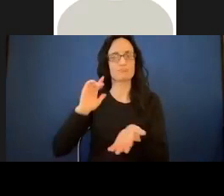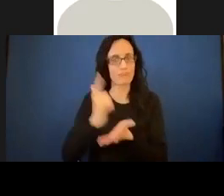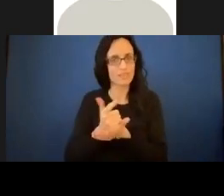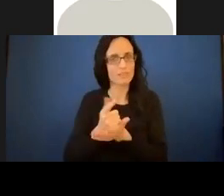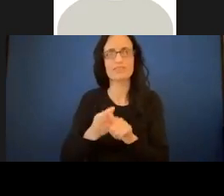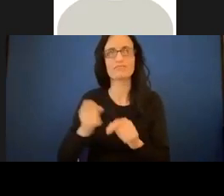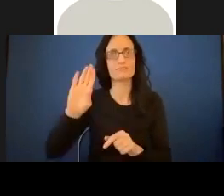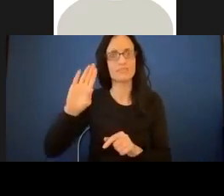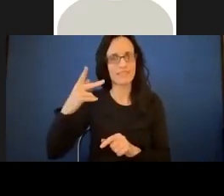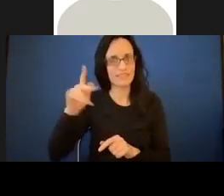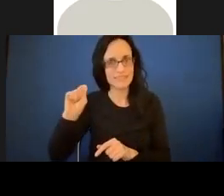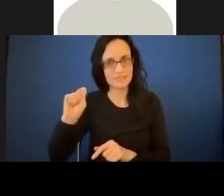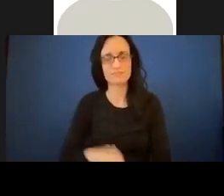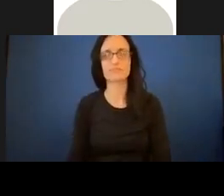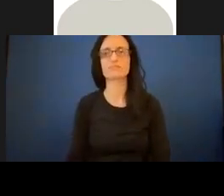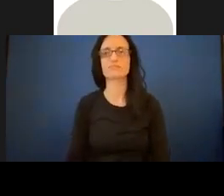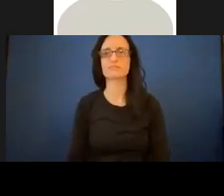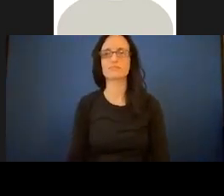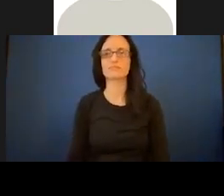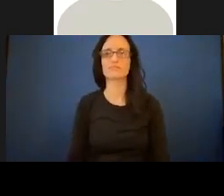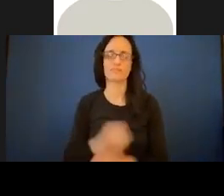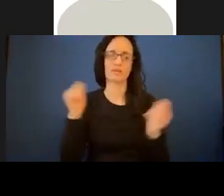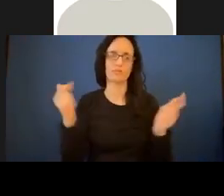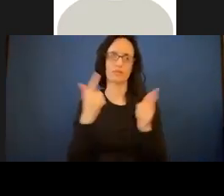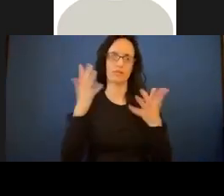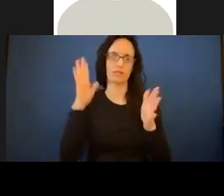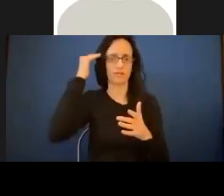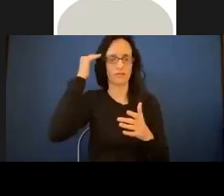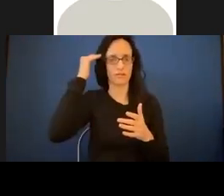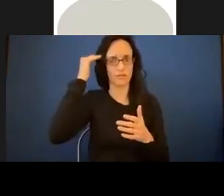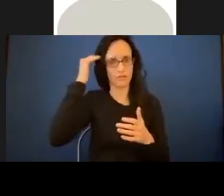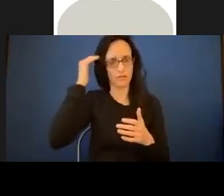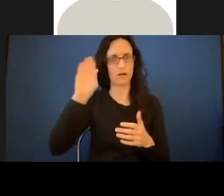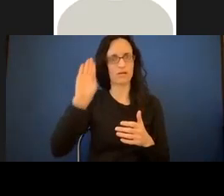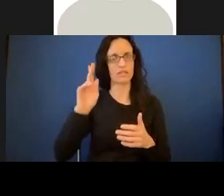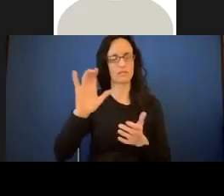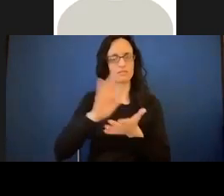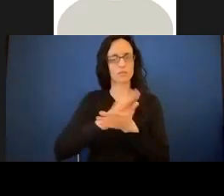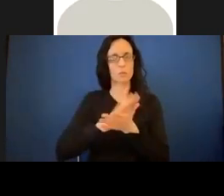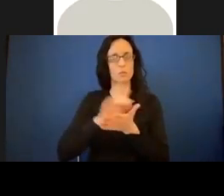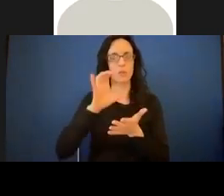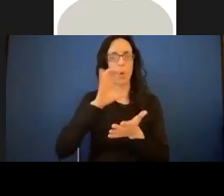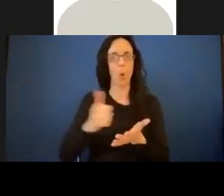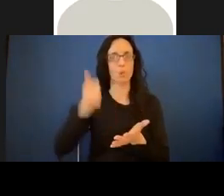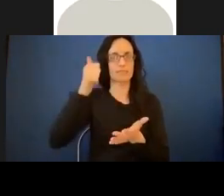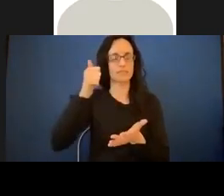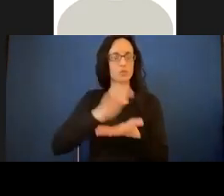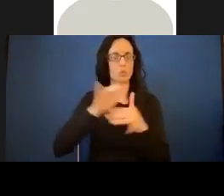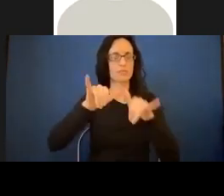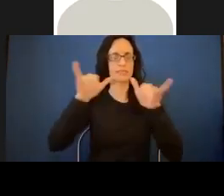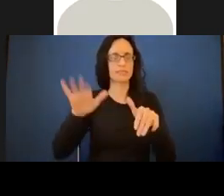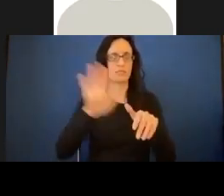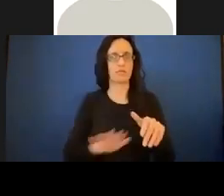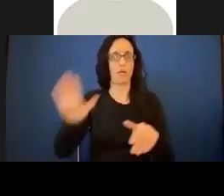Schools. And as we all know, the Boston Public Schools is the oldest school system in the nation. We